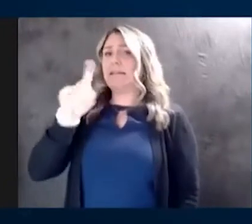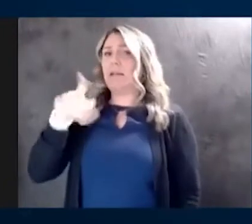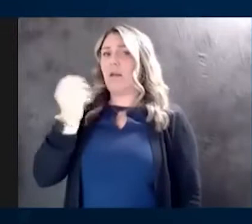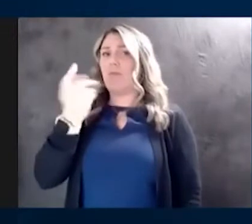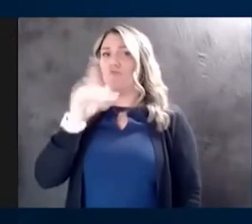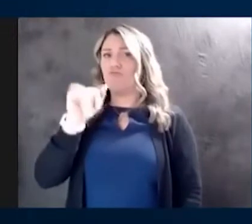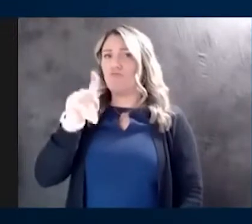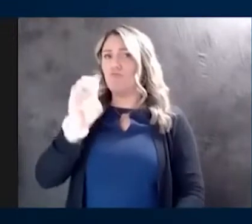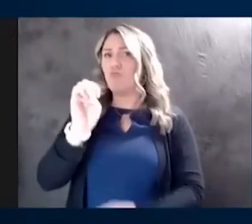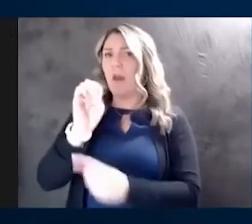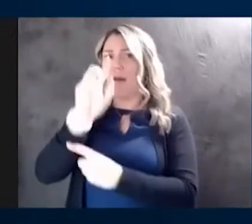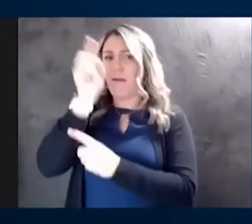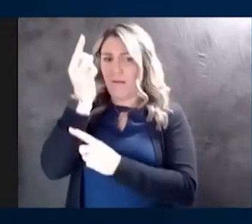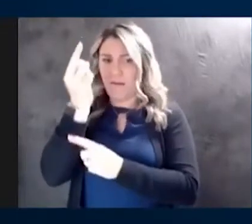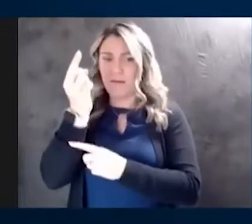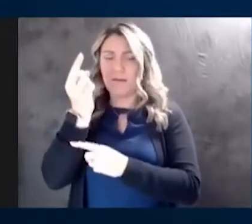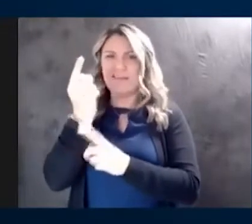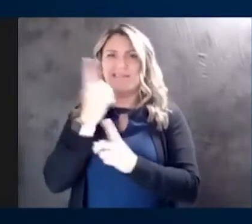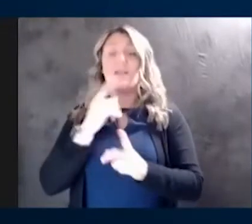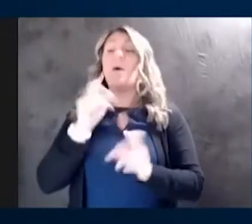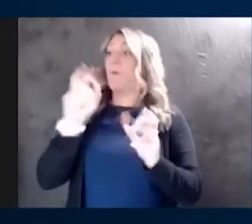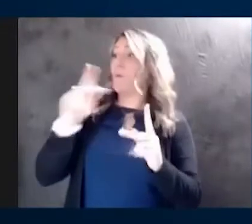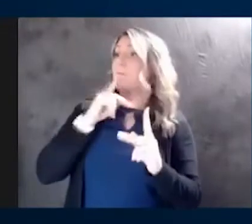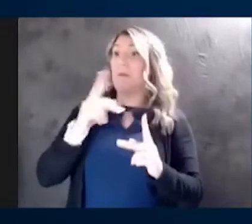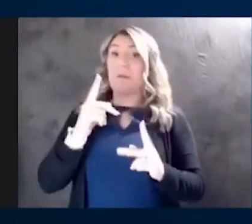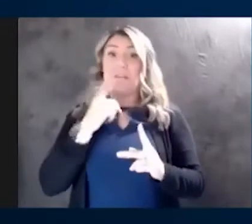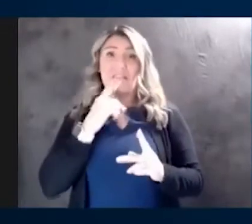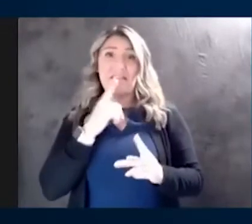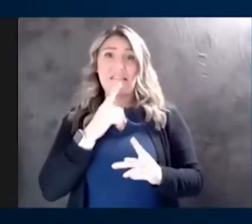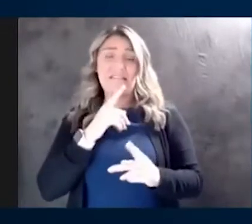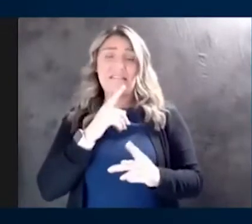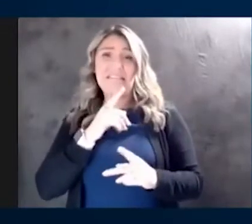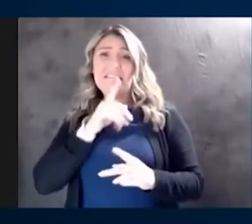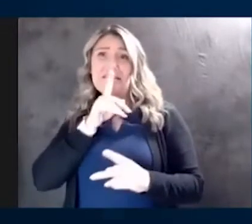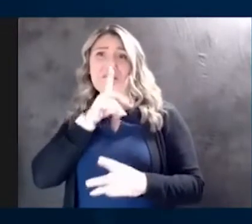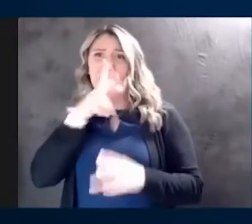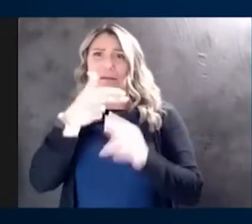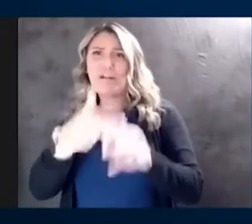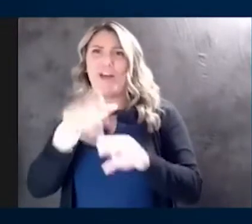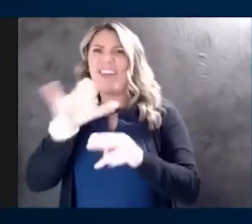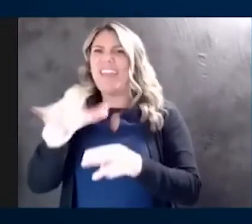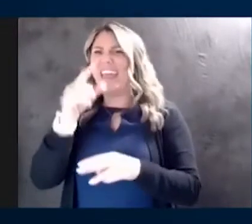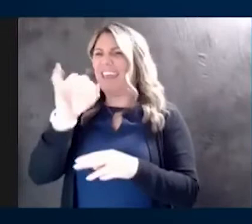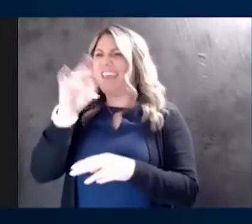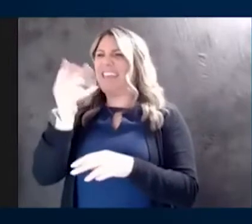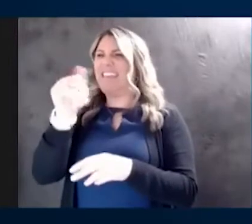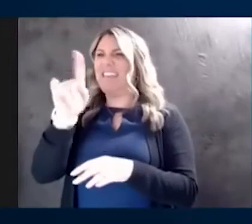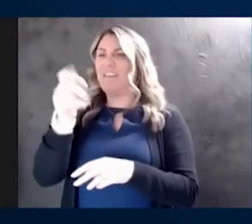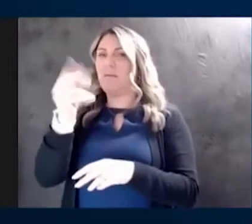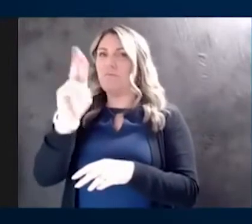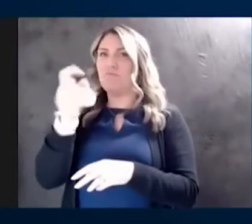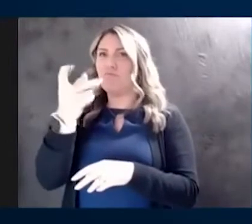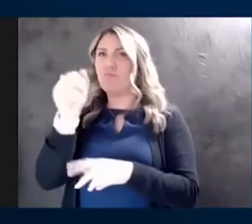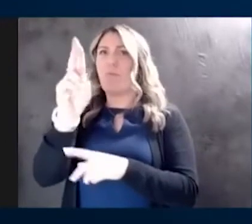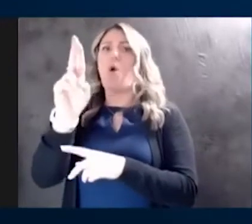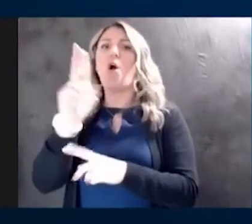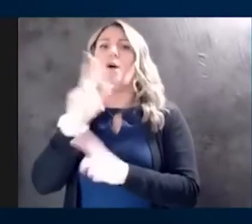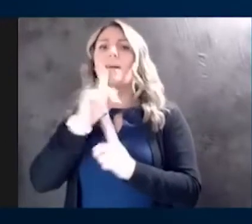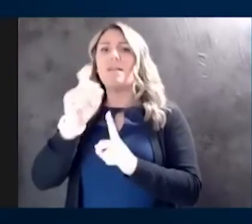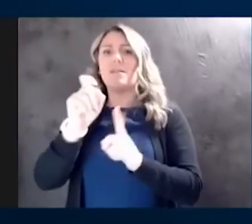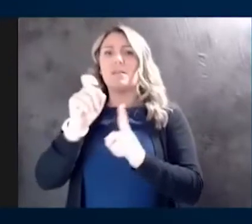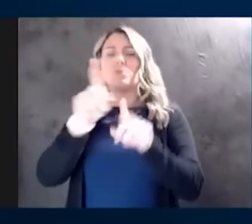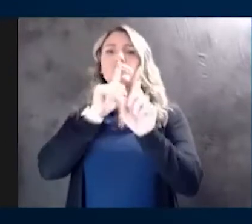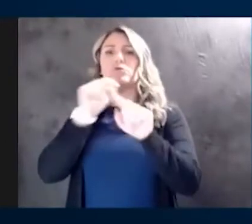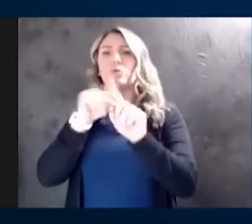Yeah. Oh, good. I used to call it Guillain Barre, so I'm doing better. Guillain Barre, resulting from the J&J vaccine. I'm